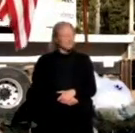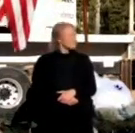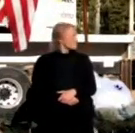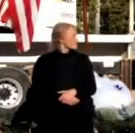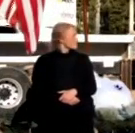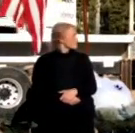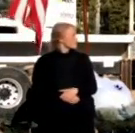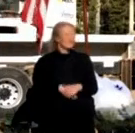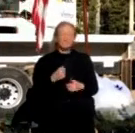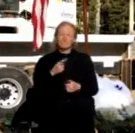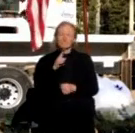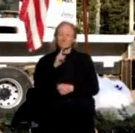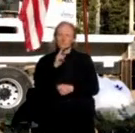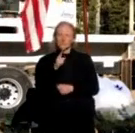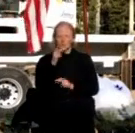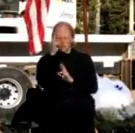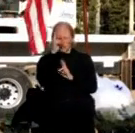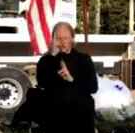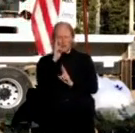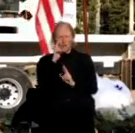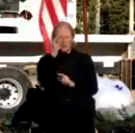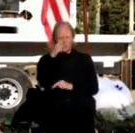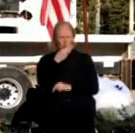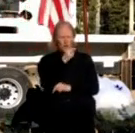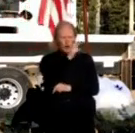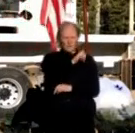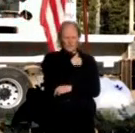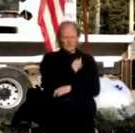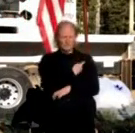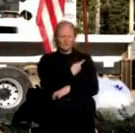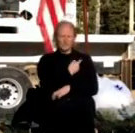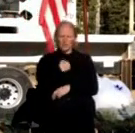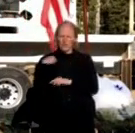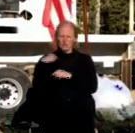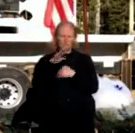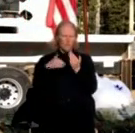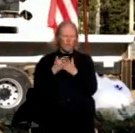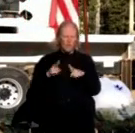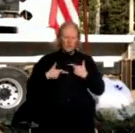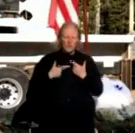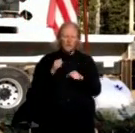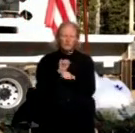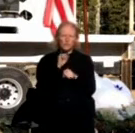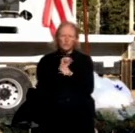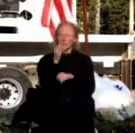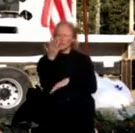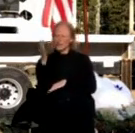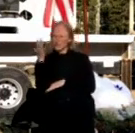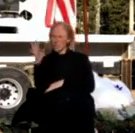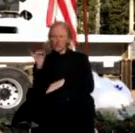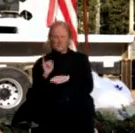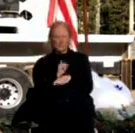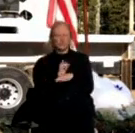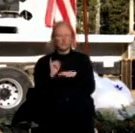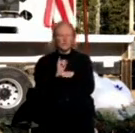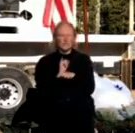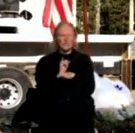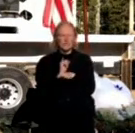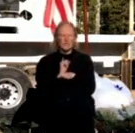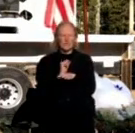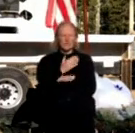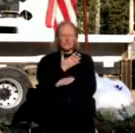You know, this is a real honor for Harvey and I. We've spent our entire life working in the forest industry.